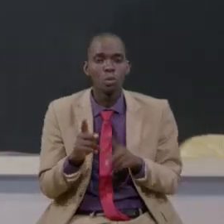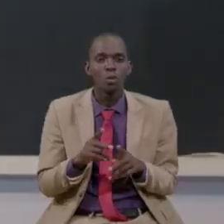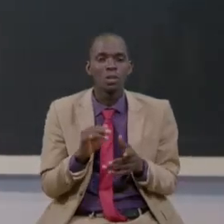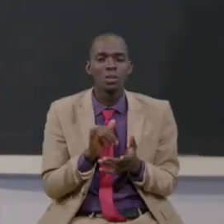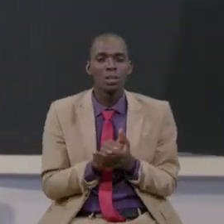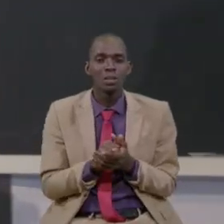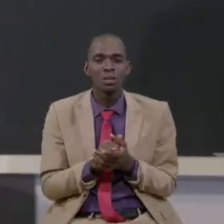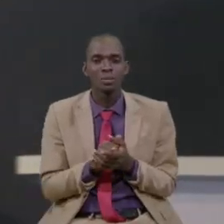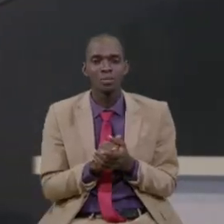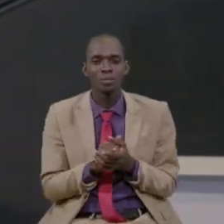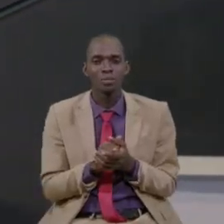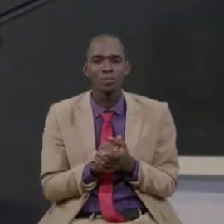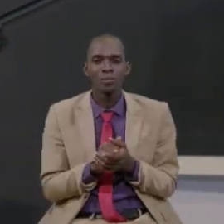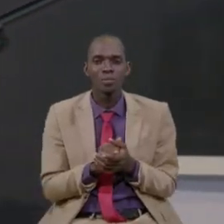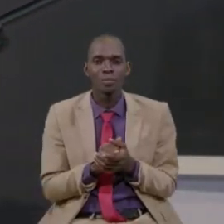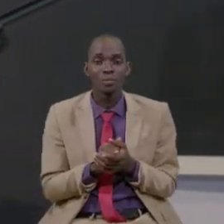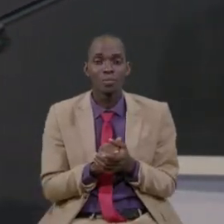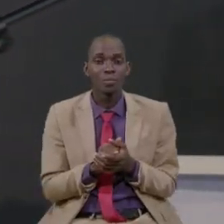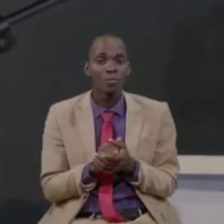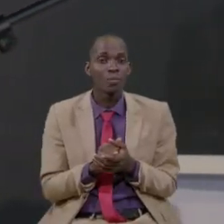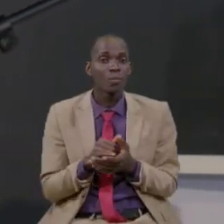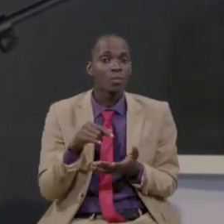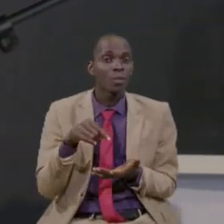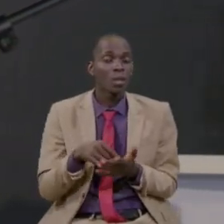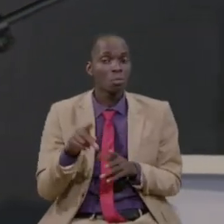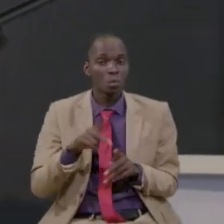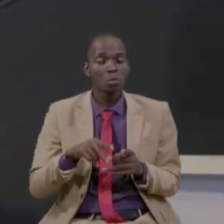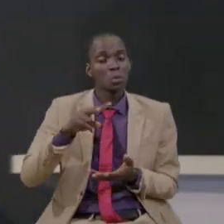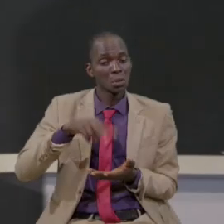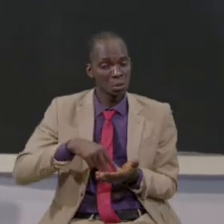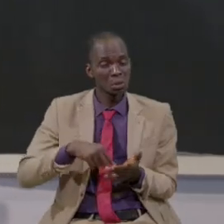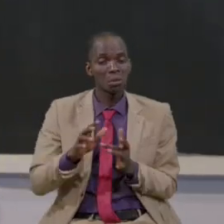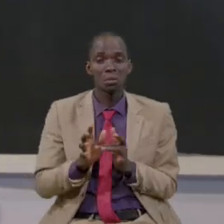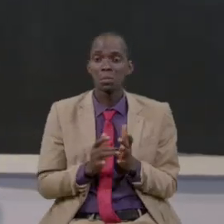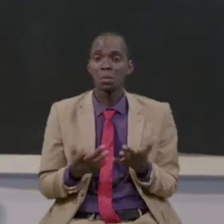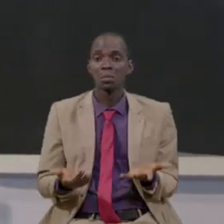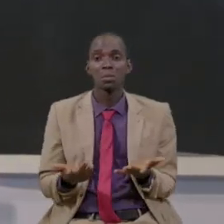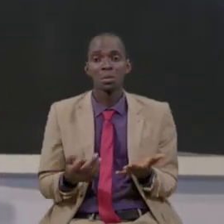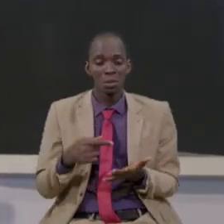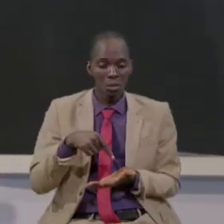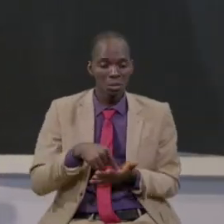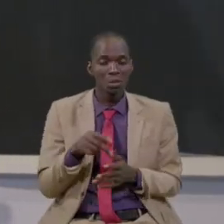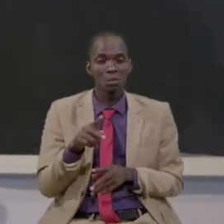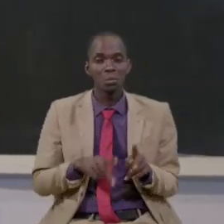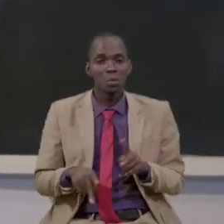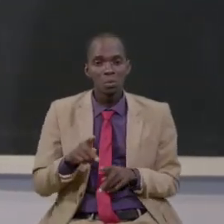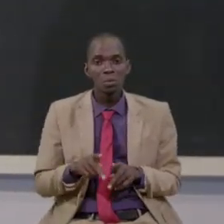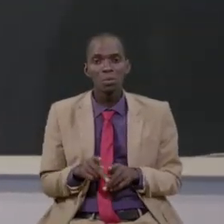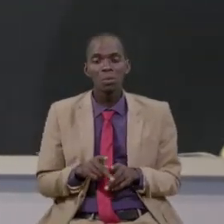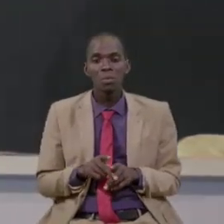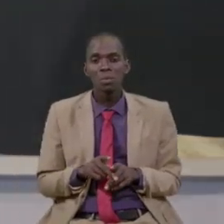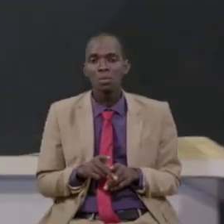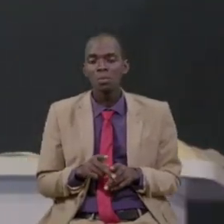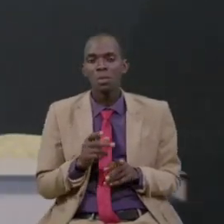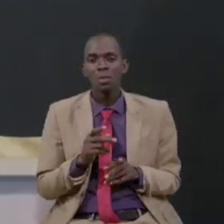and these people, they read the Bible. These people who come to ask me and talk to me,